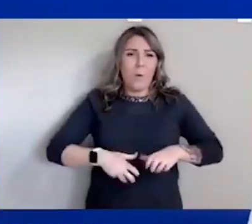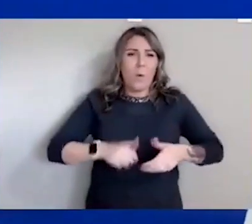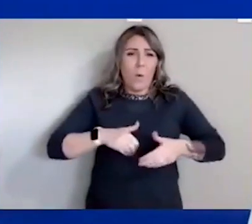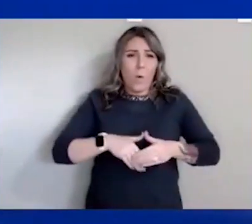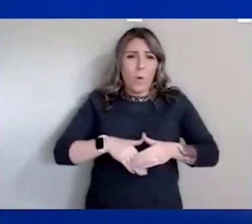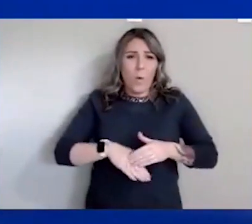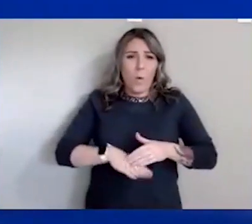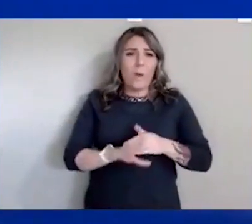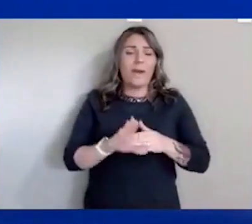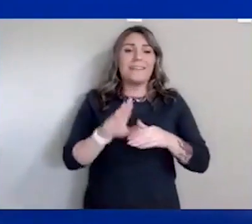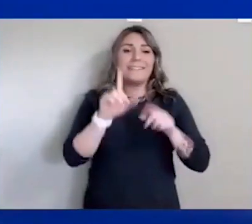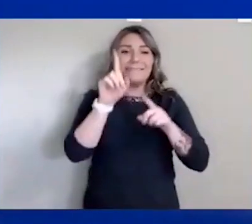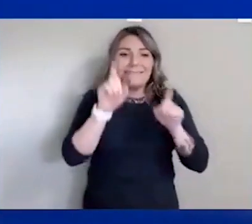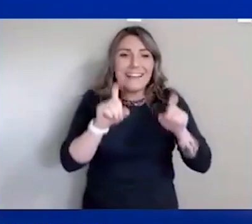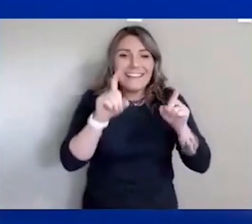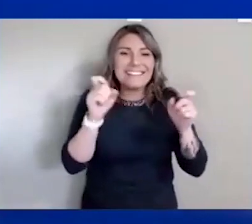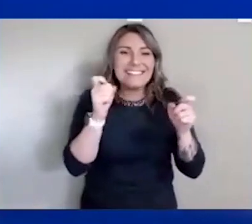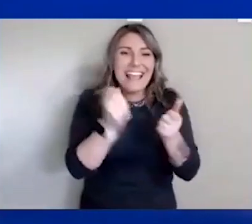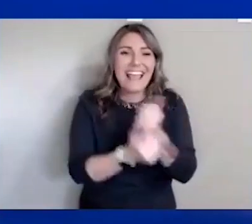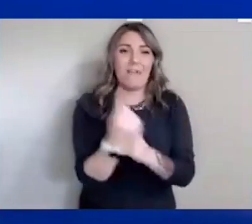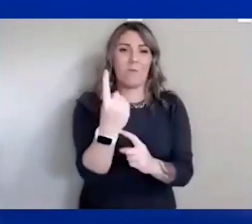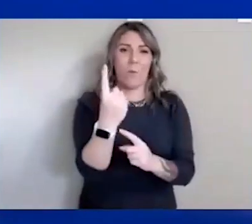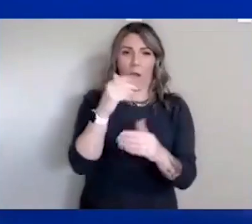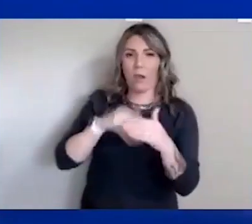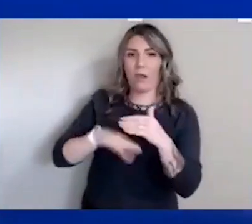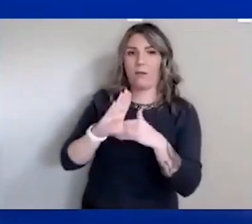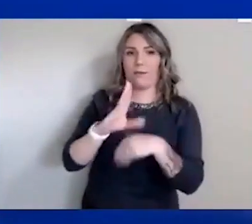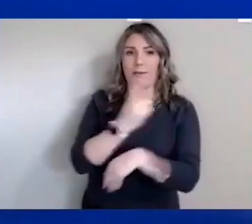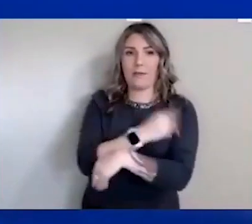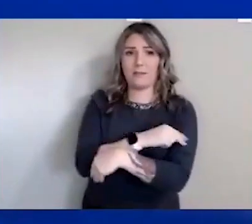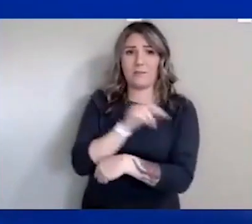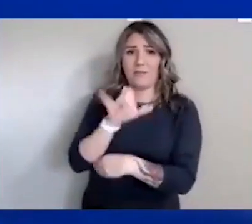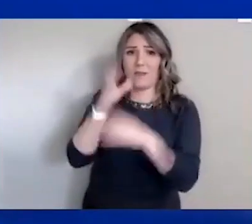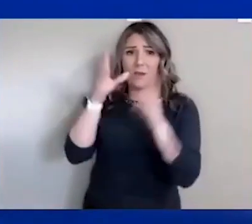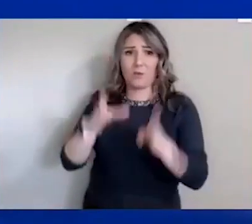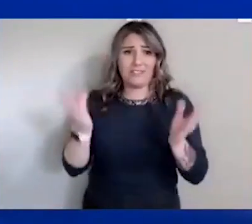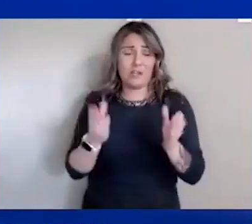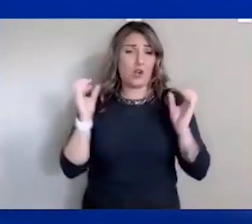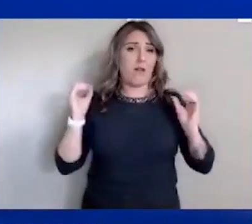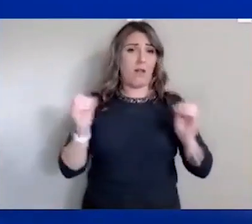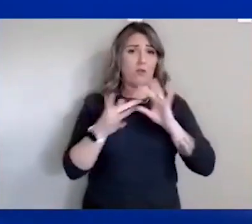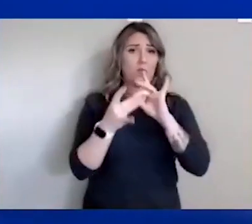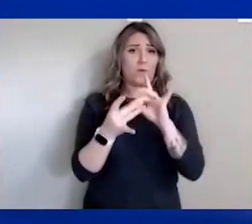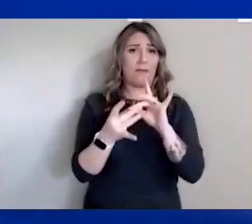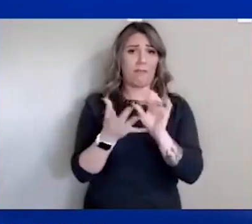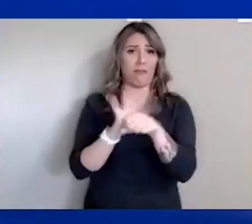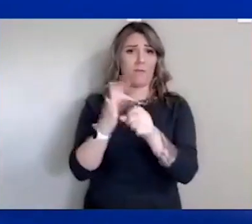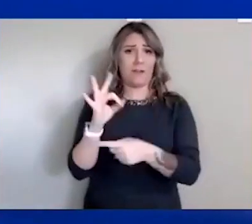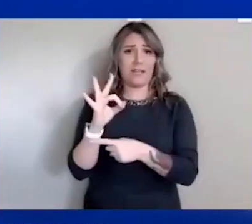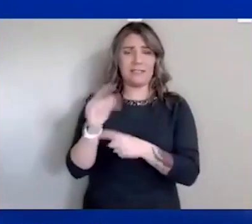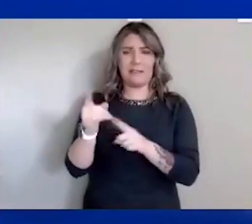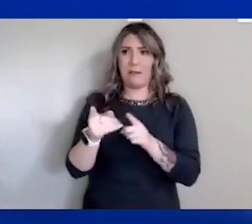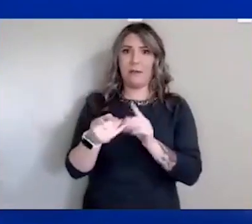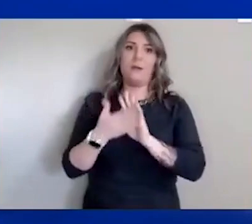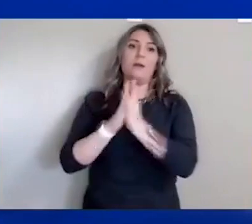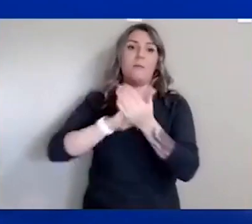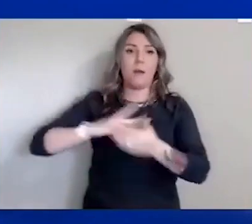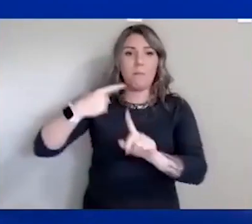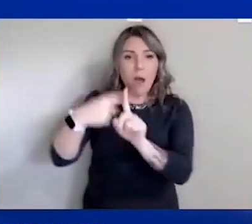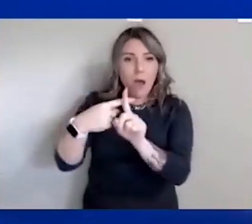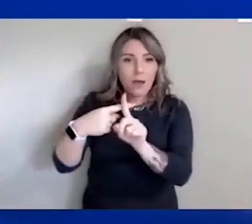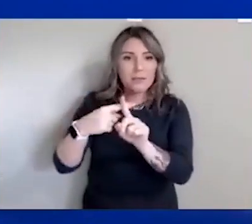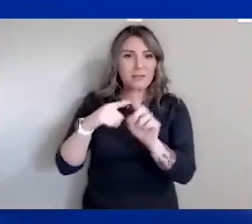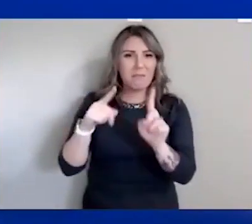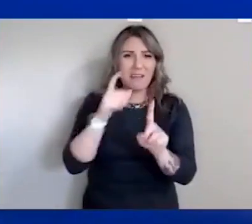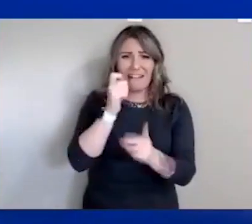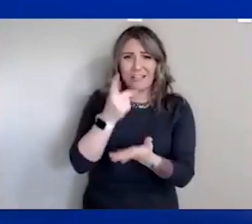hospital. That person's not here, has nothing to do with COVID-19. We test them. They turn out to have COVID-19. They be COVID positive. But we're not going to treat them because